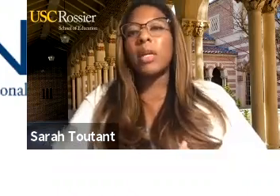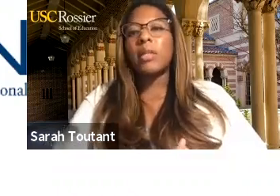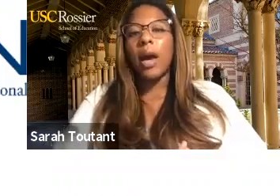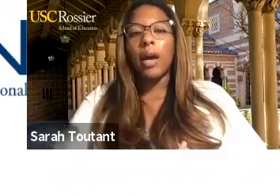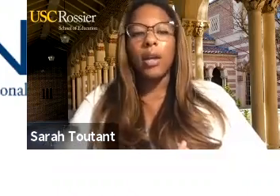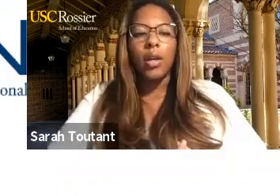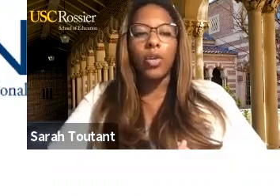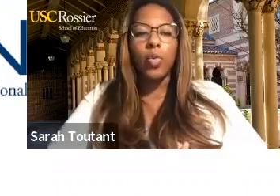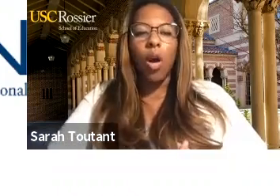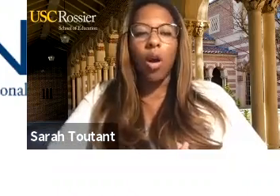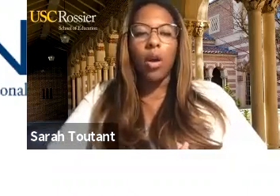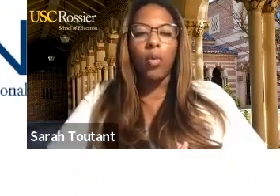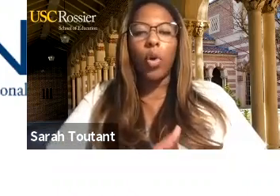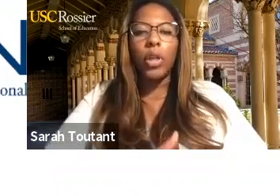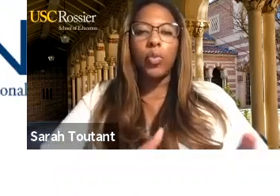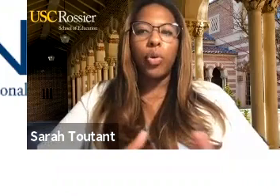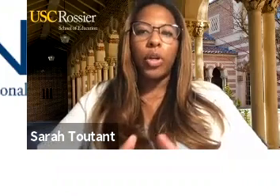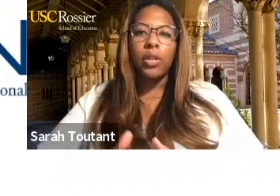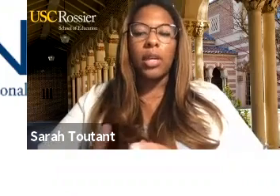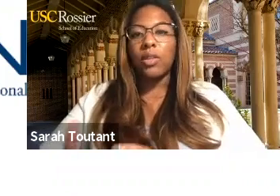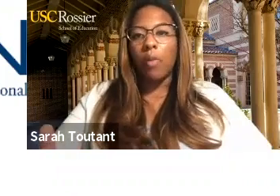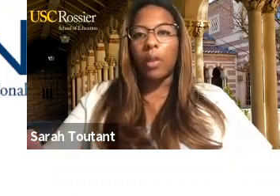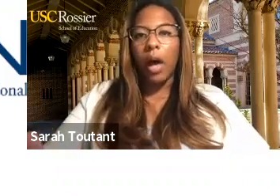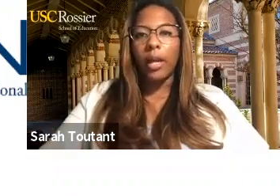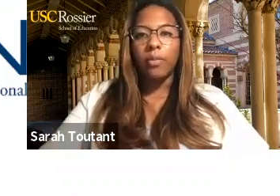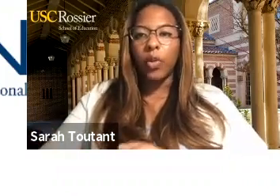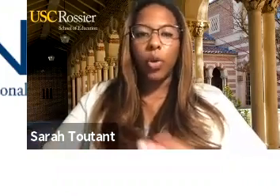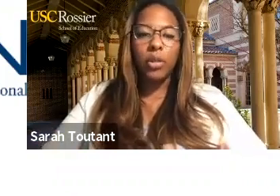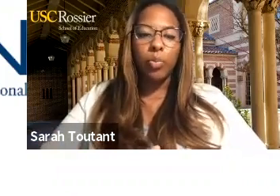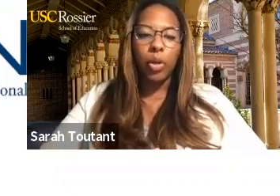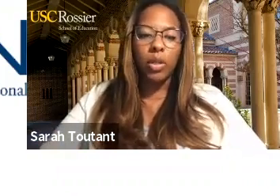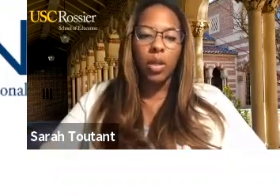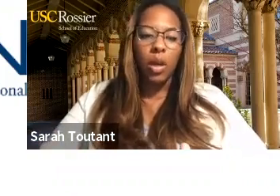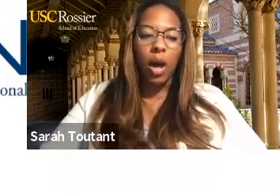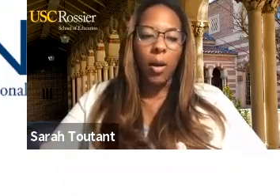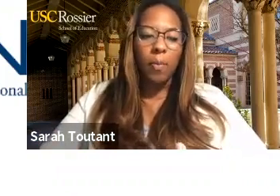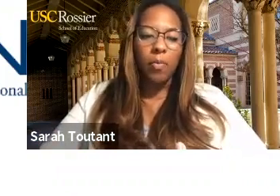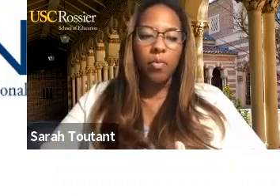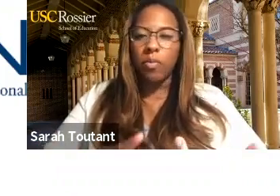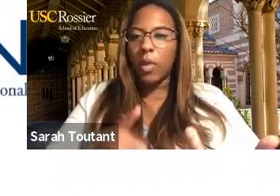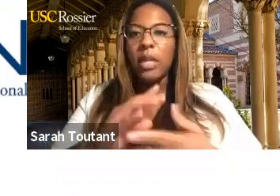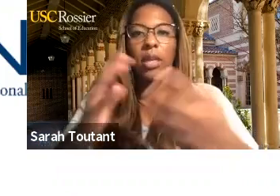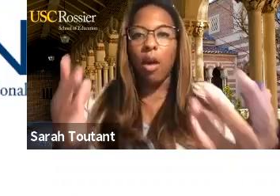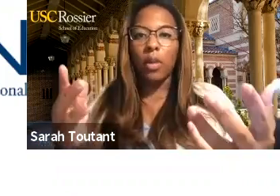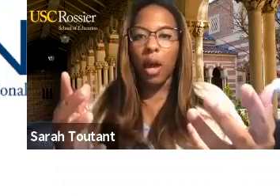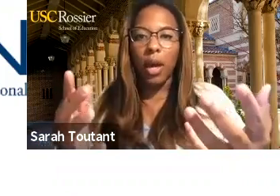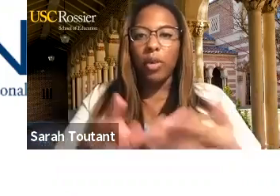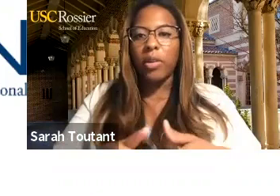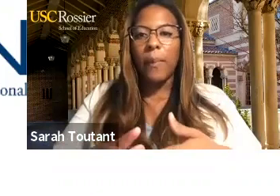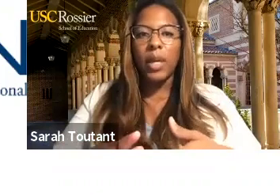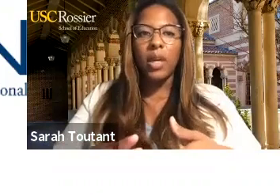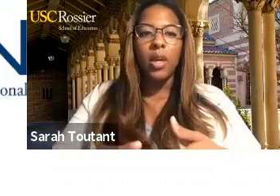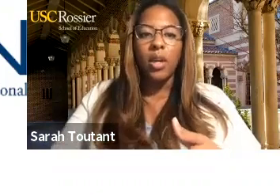really means that you are willing to put things on the line. You're willing to put anything on the line,